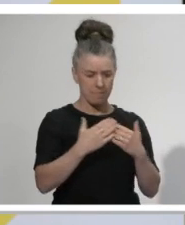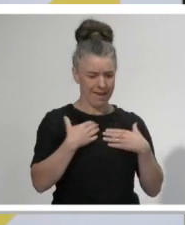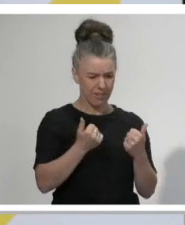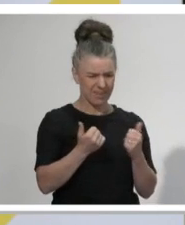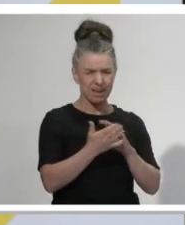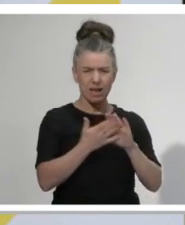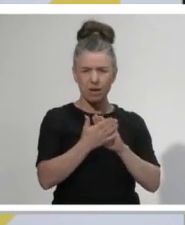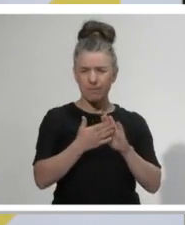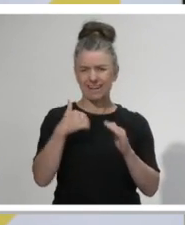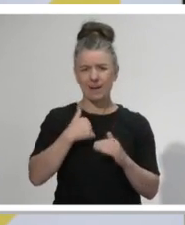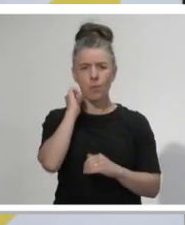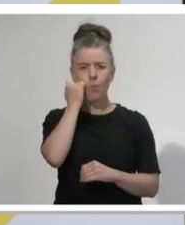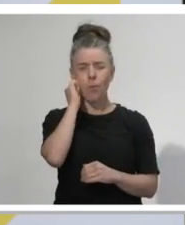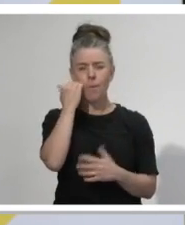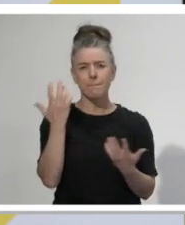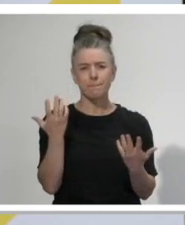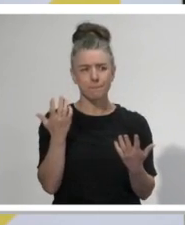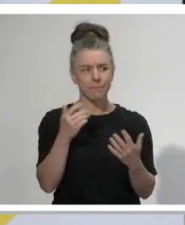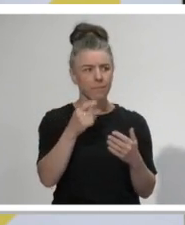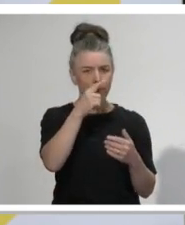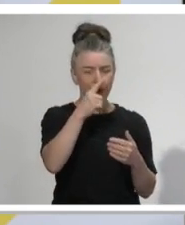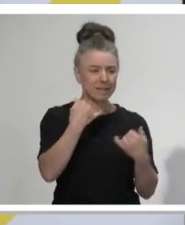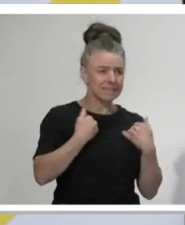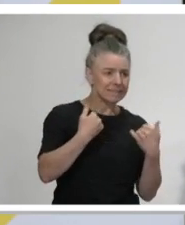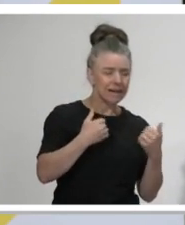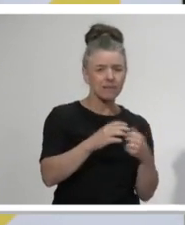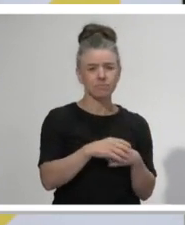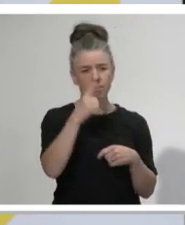our role is to provide support for our most vulnerable to